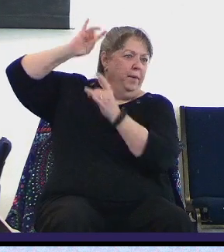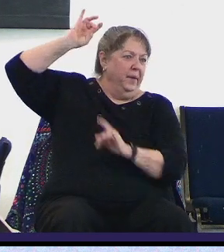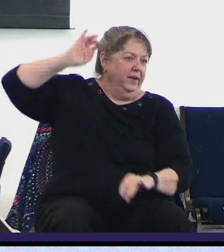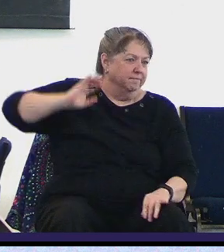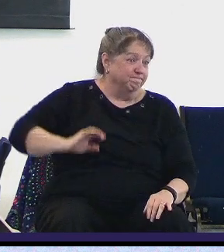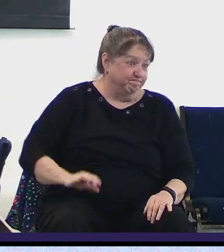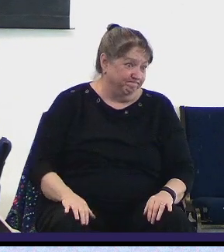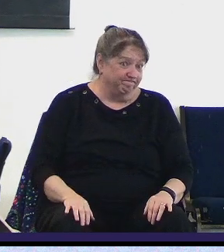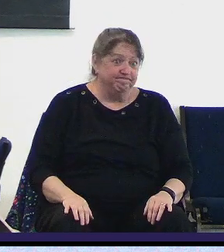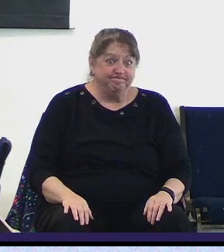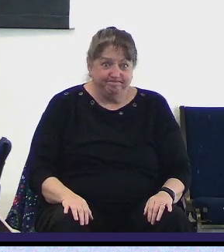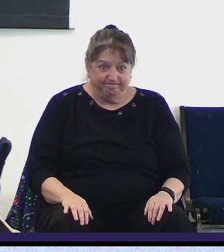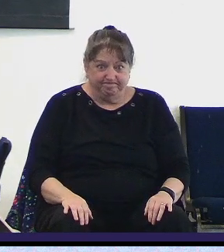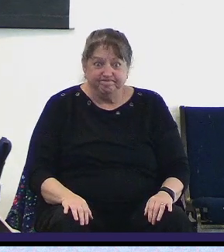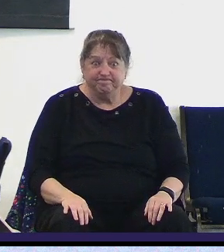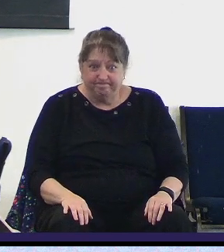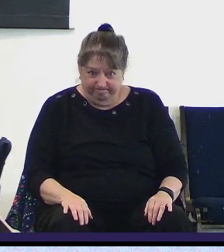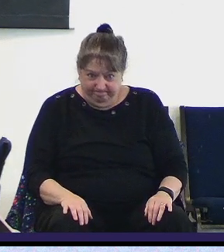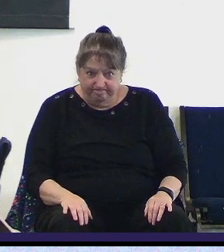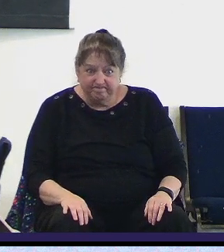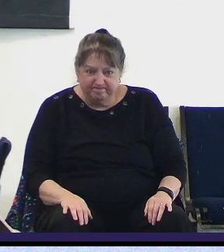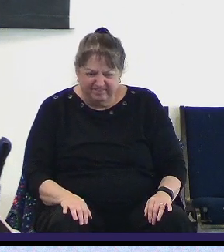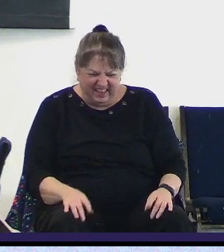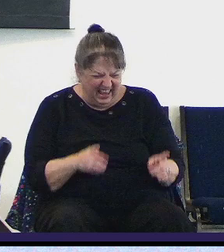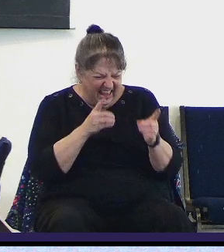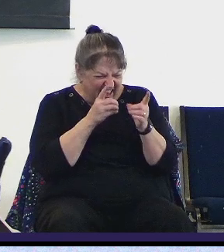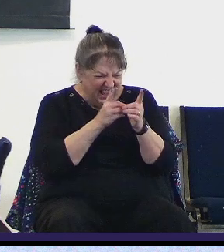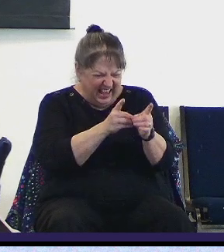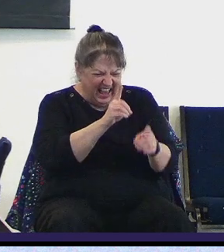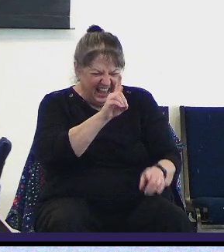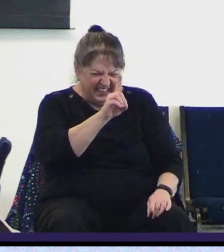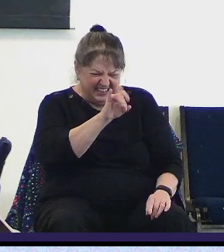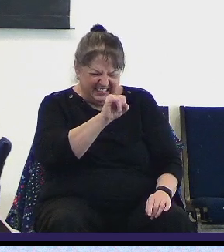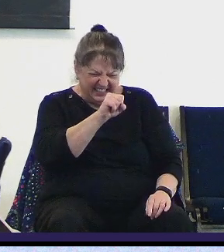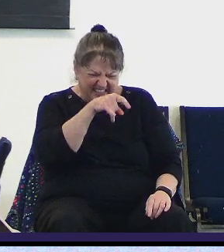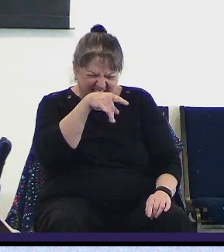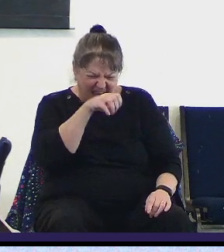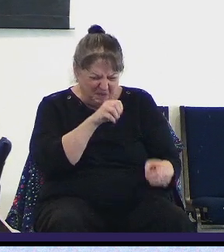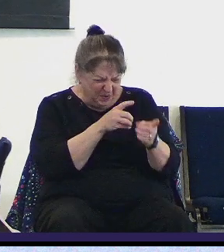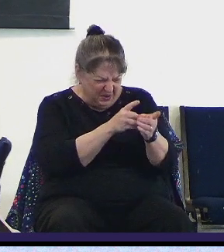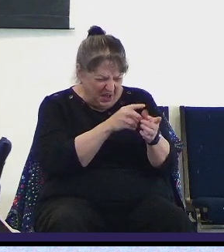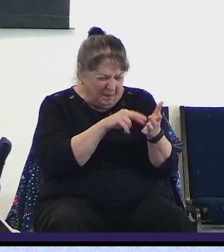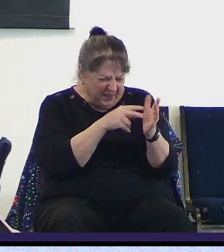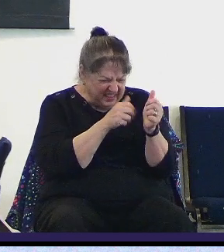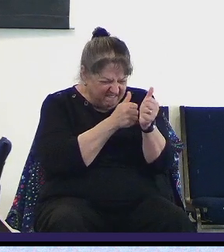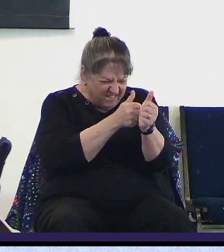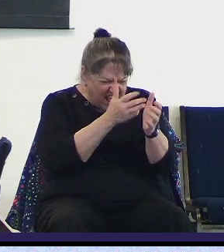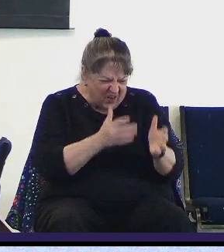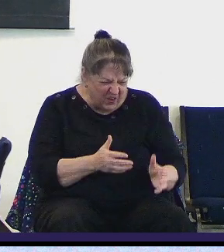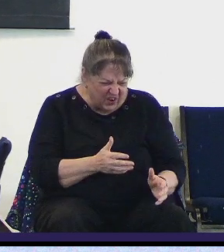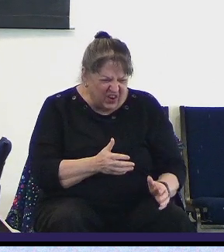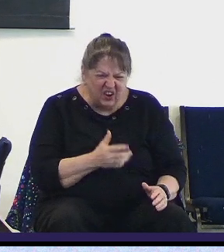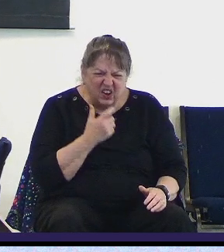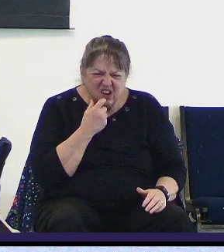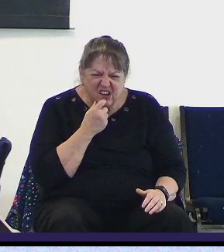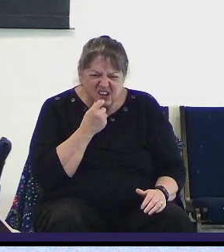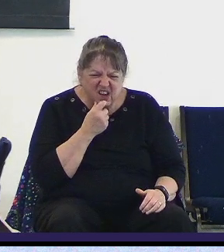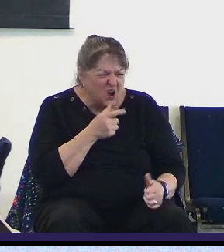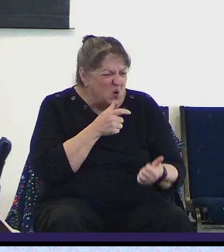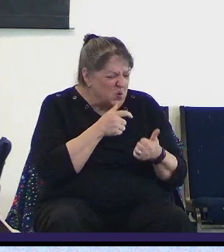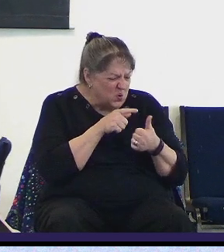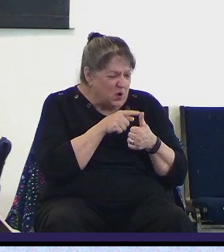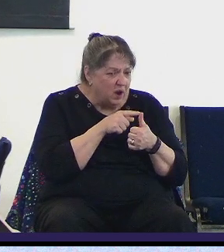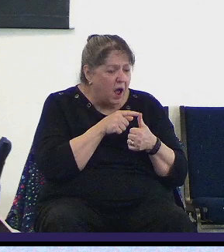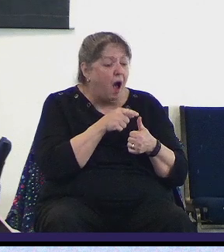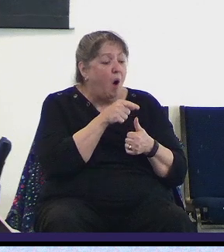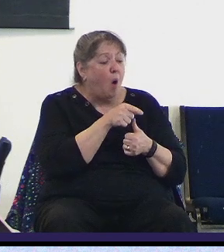so the disciples he's talking about here are either those who were discipled, who are baby Christians and now need to be nurtured, or those that